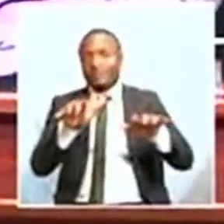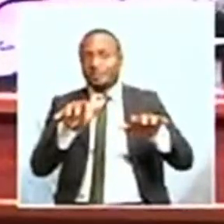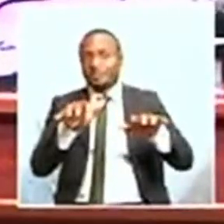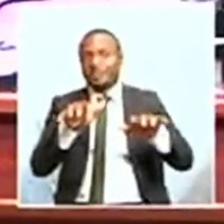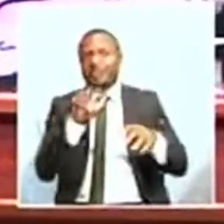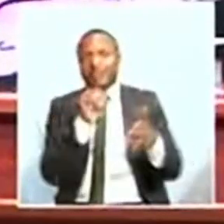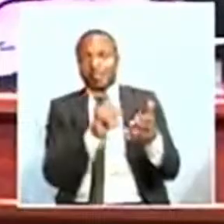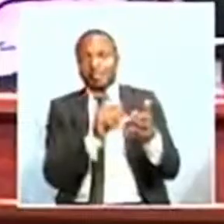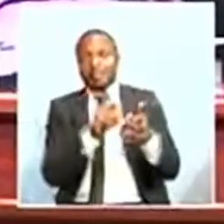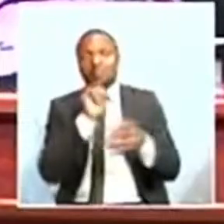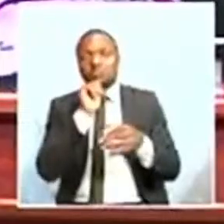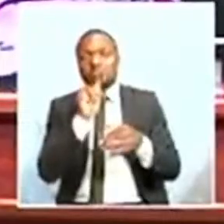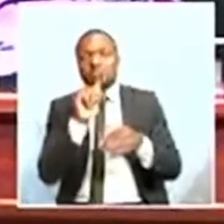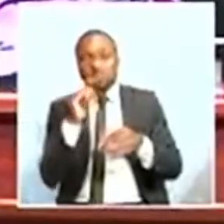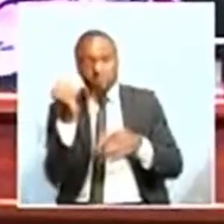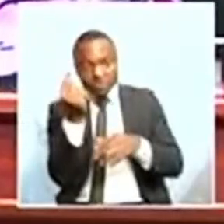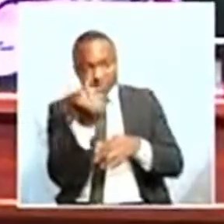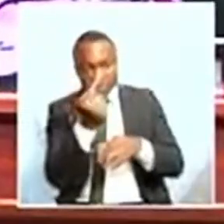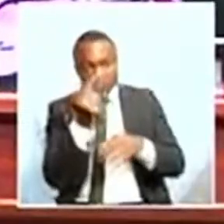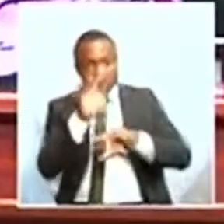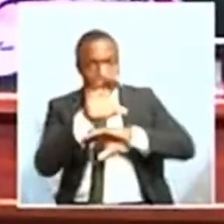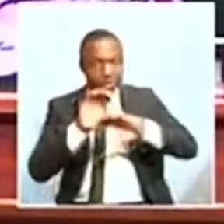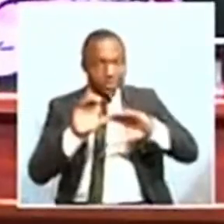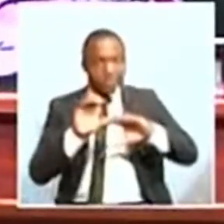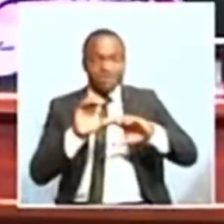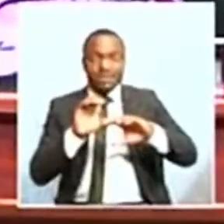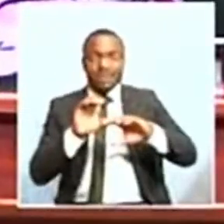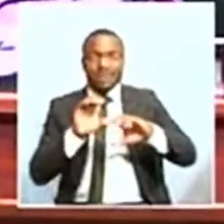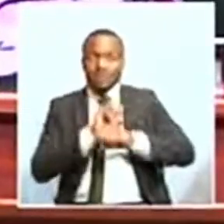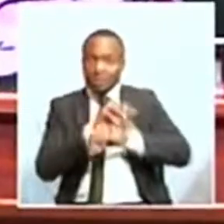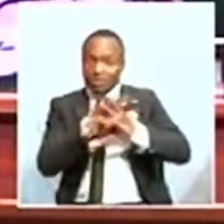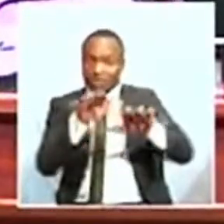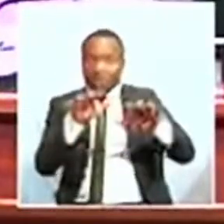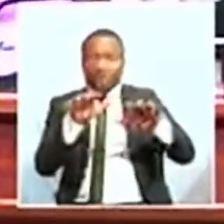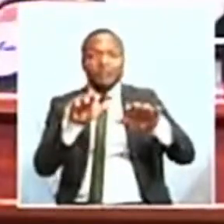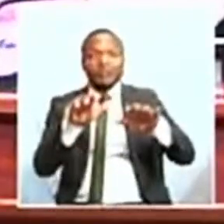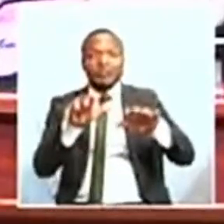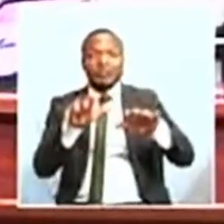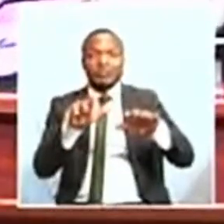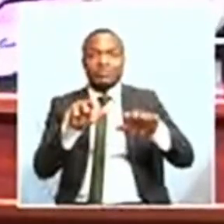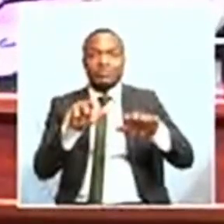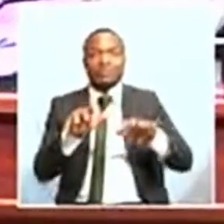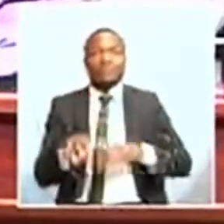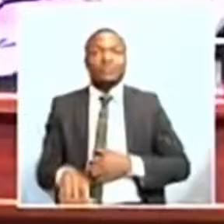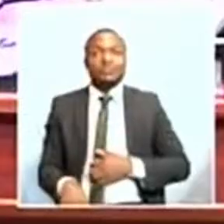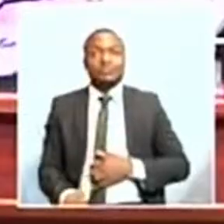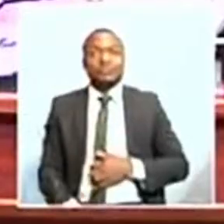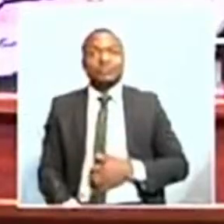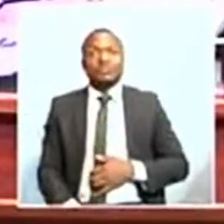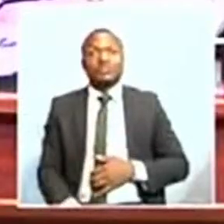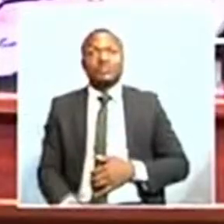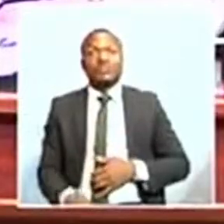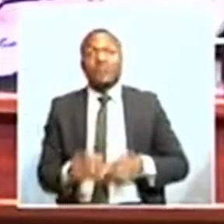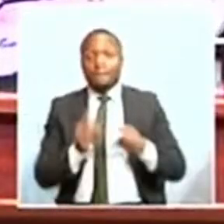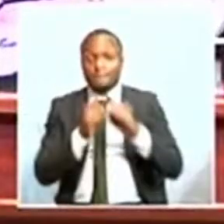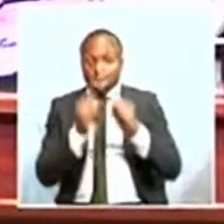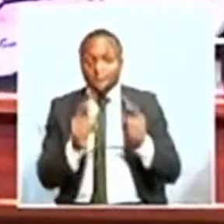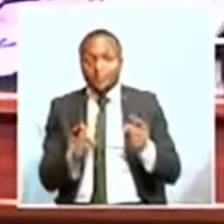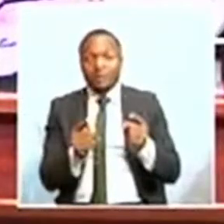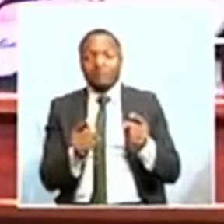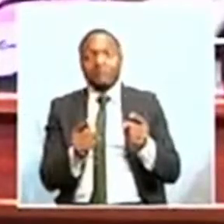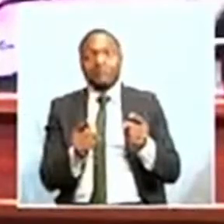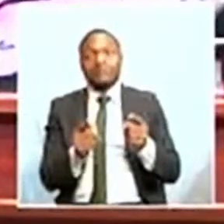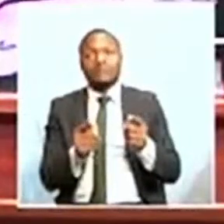nature do not only cause widespread morbidity and mortality, but are